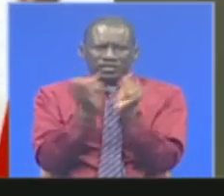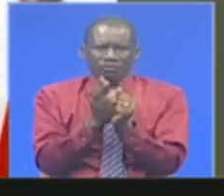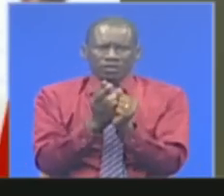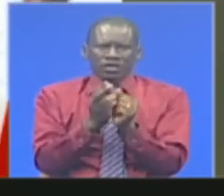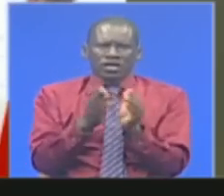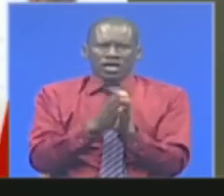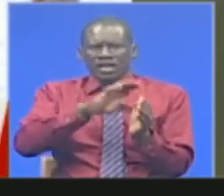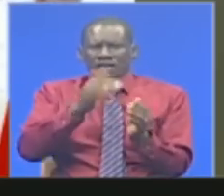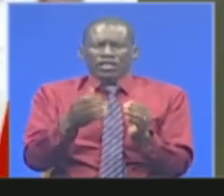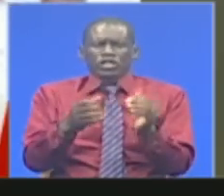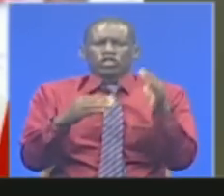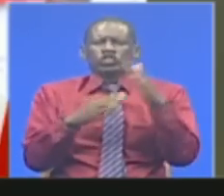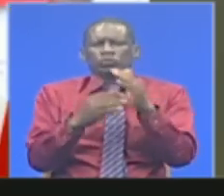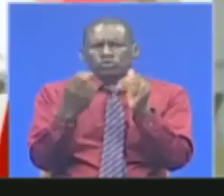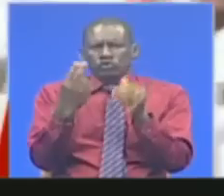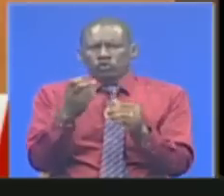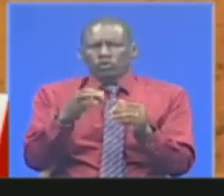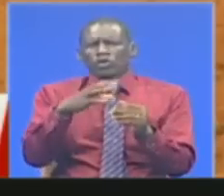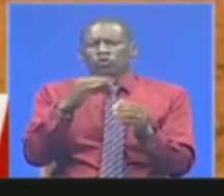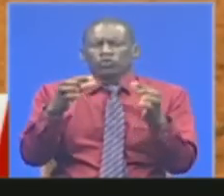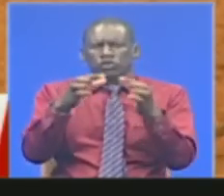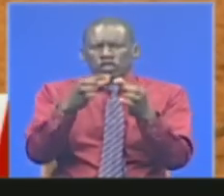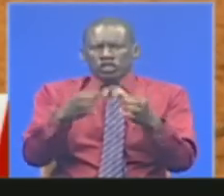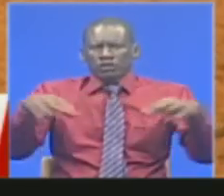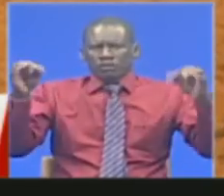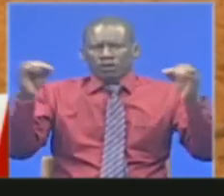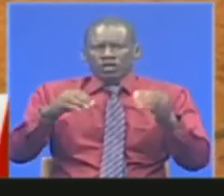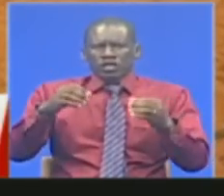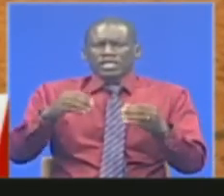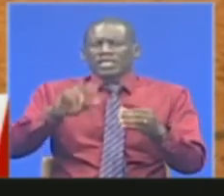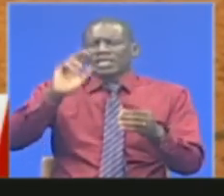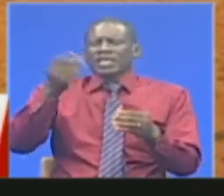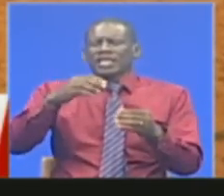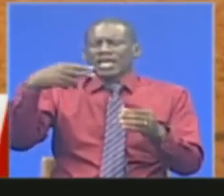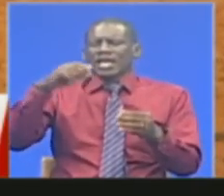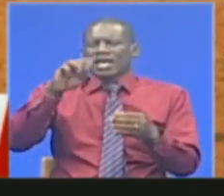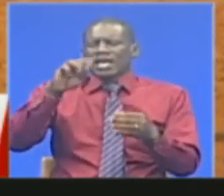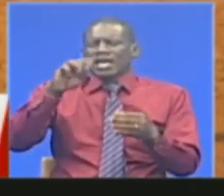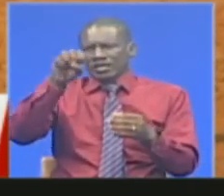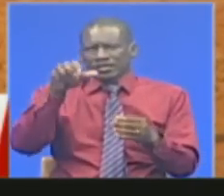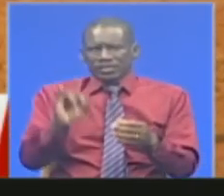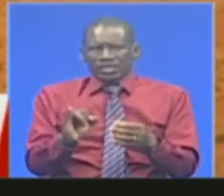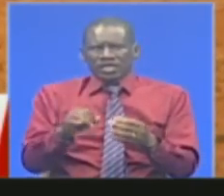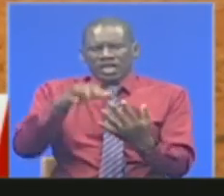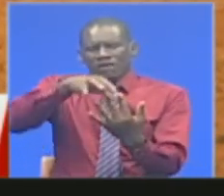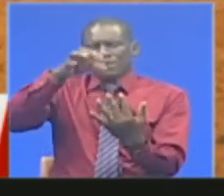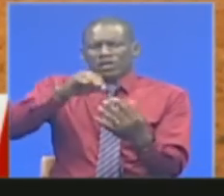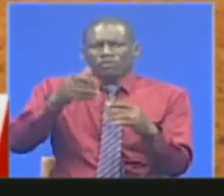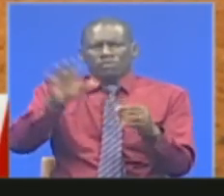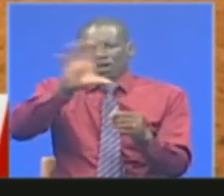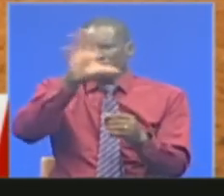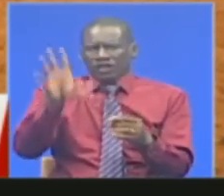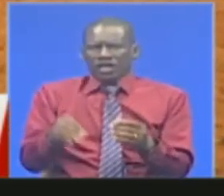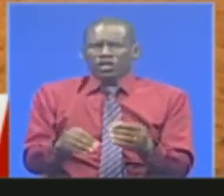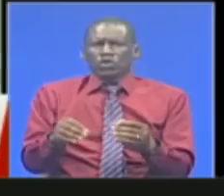for the Tokyo 2020 Olympic Games football tourney. Meanwhile, Kenya's Hamisi Mohamed is among six finalists selected from across Africa